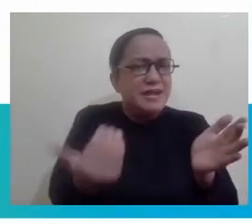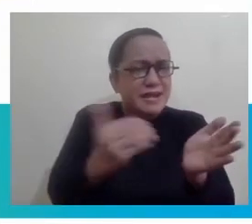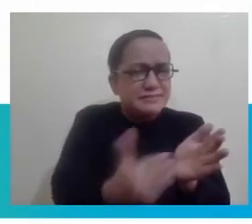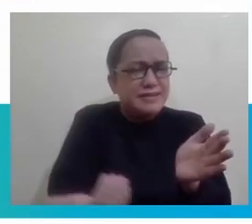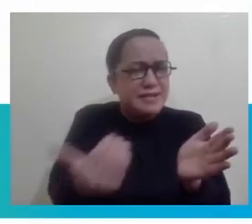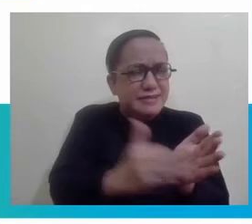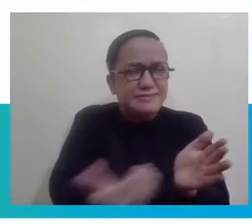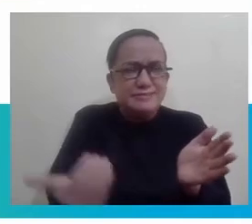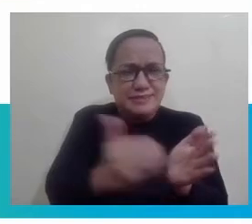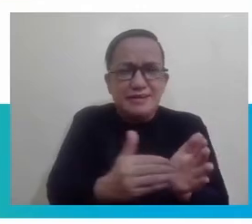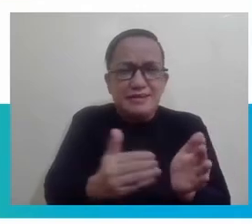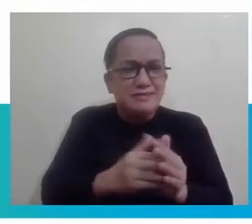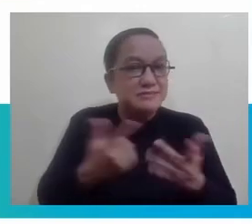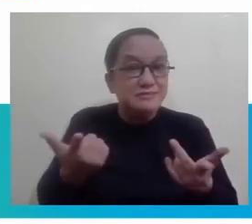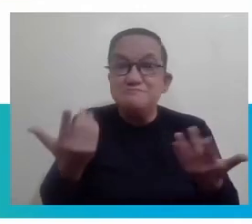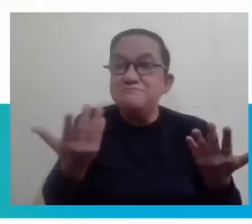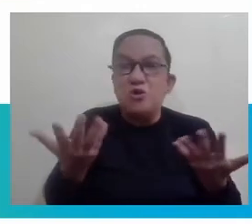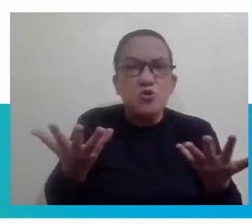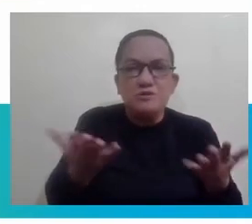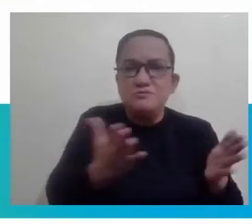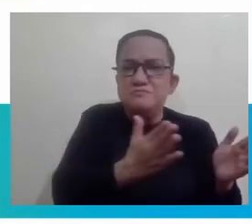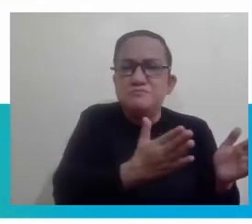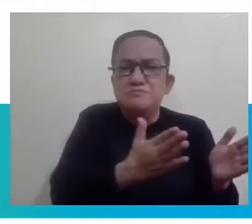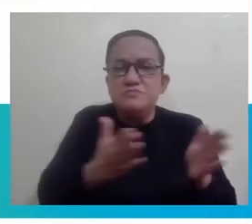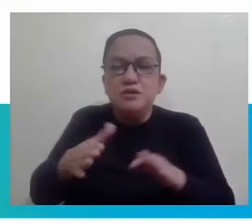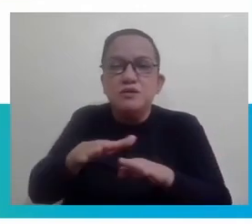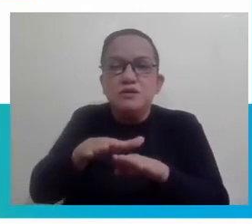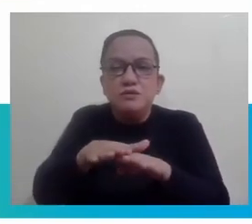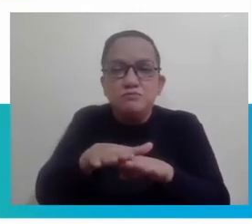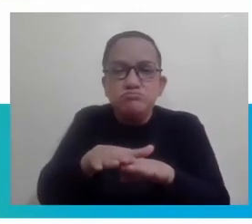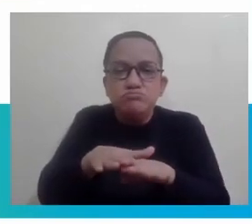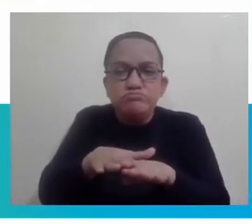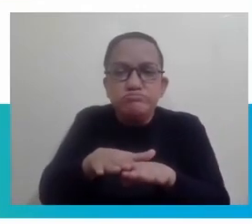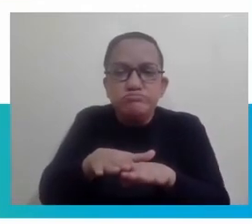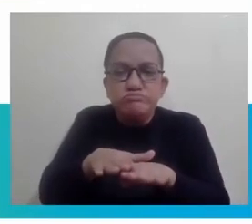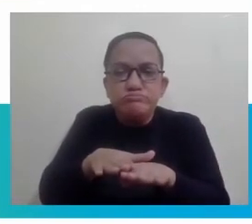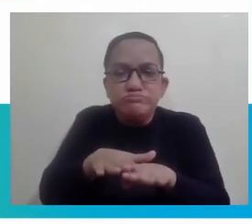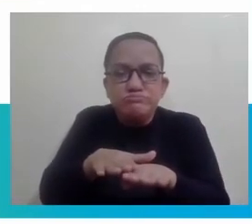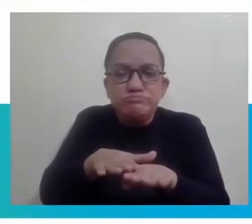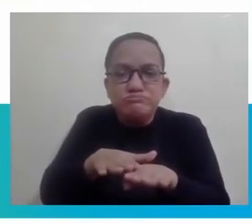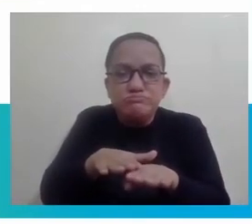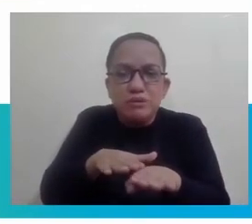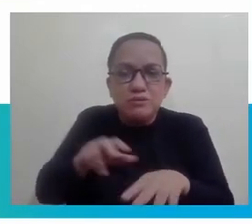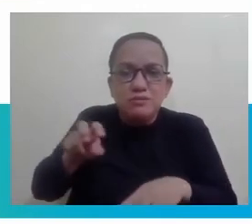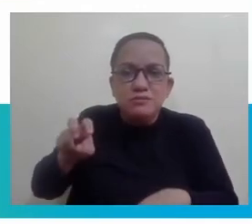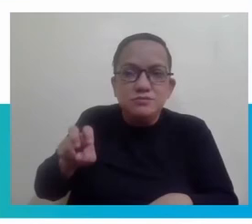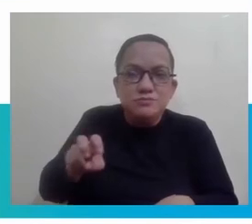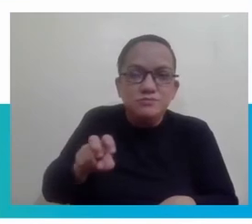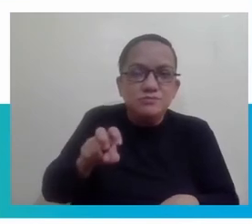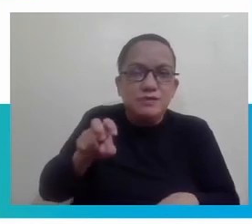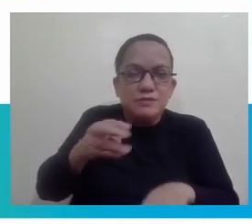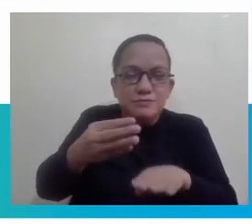less of is to promote the kind of tourism that's always pushing for faster, bigger